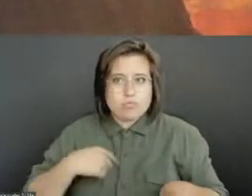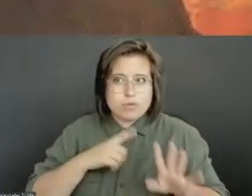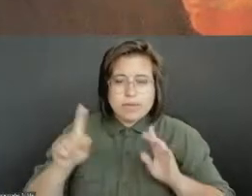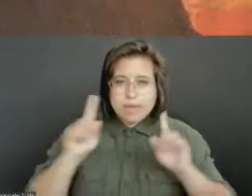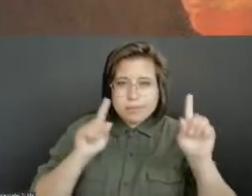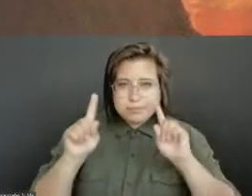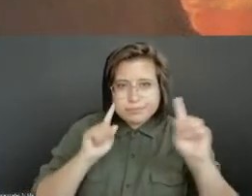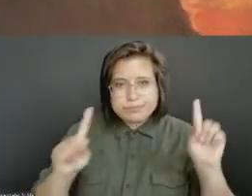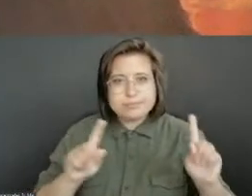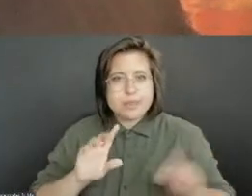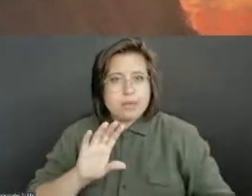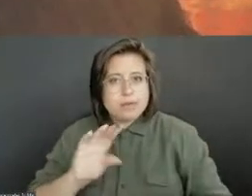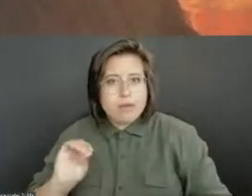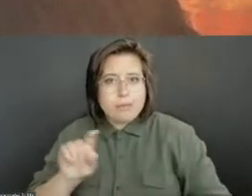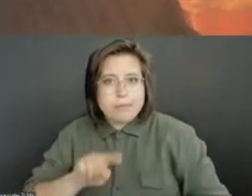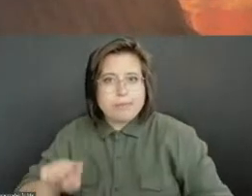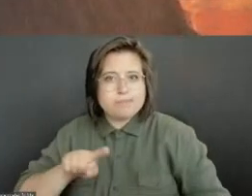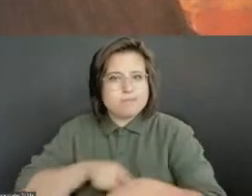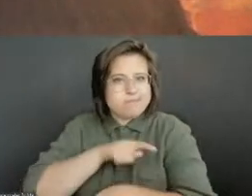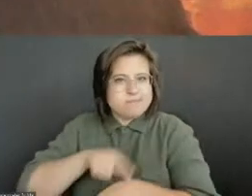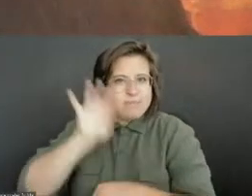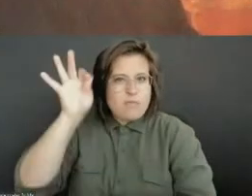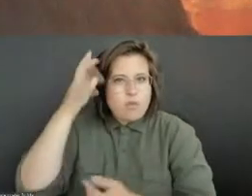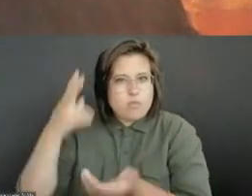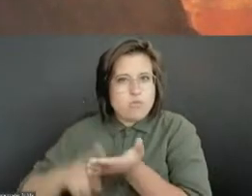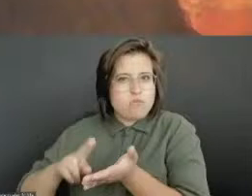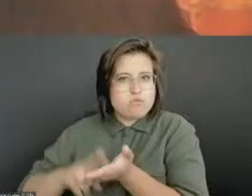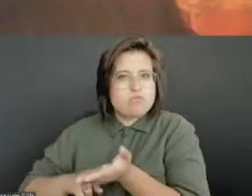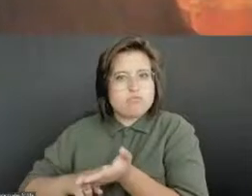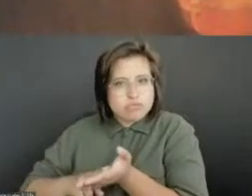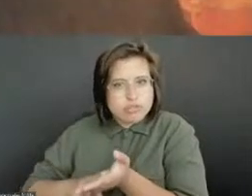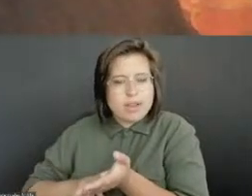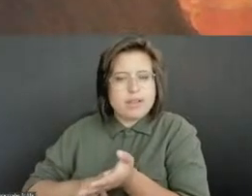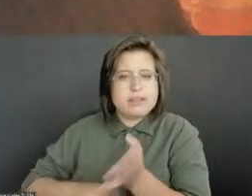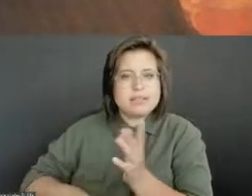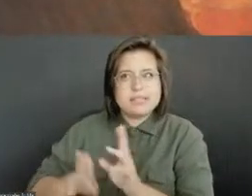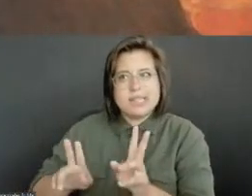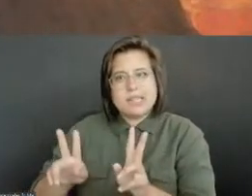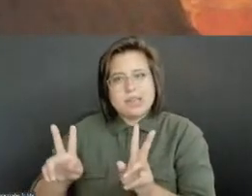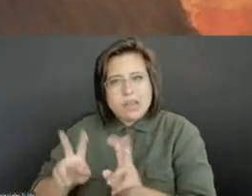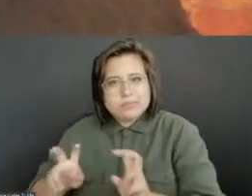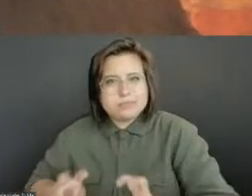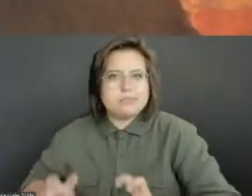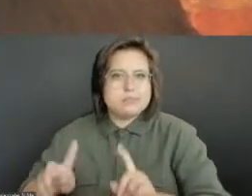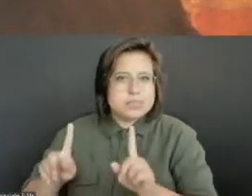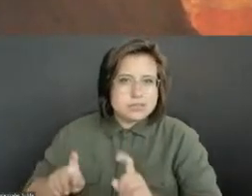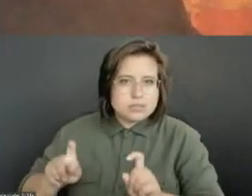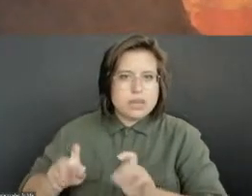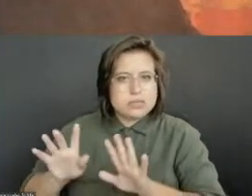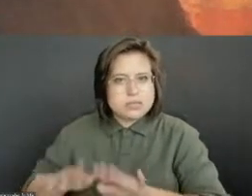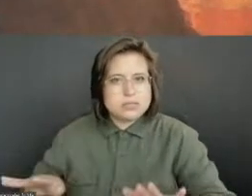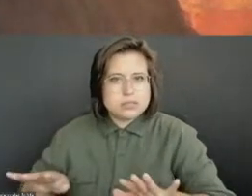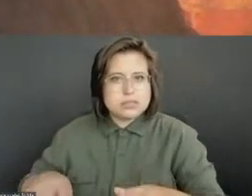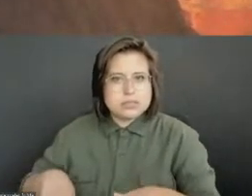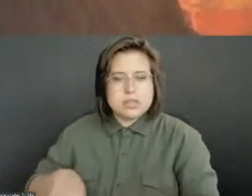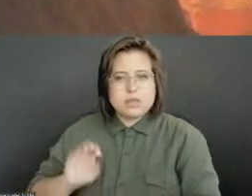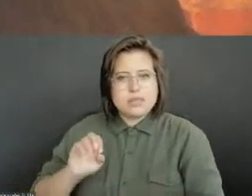have been longtime federal contractors in diagnostic tests and